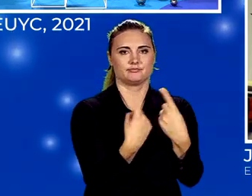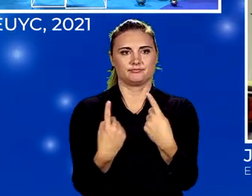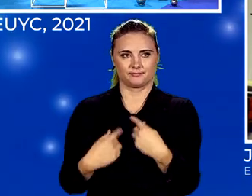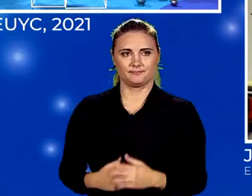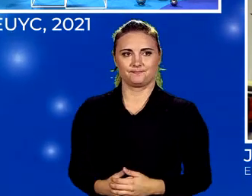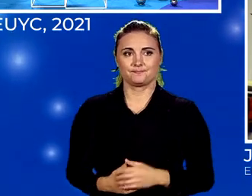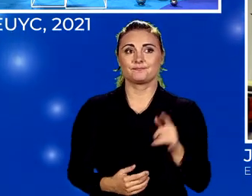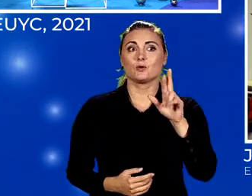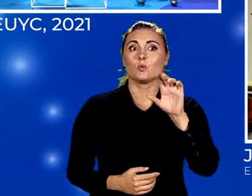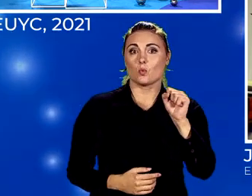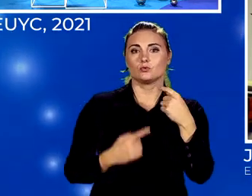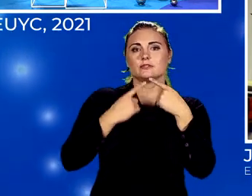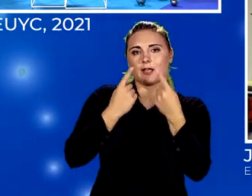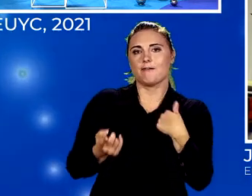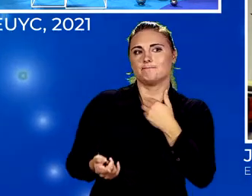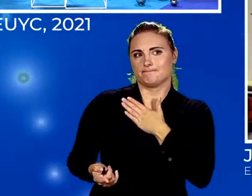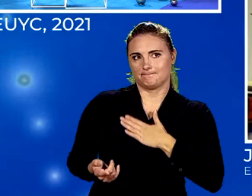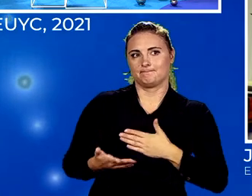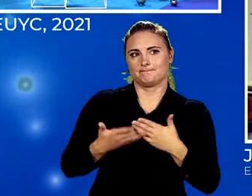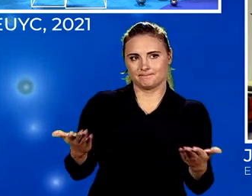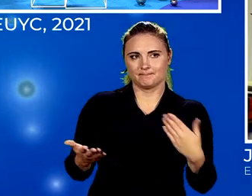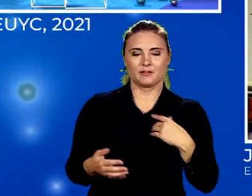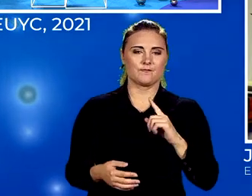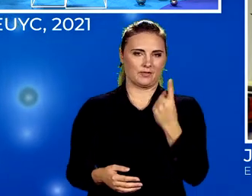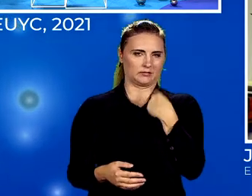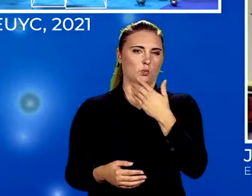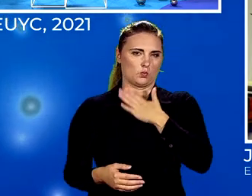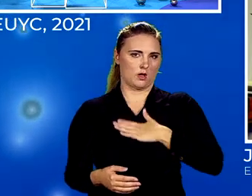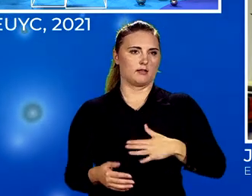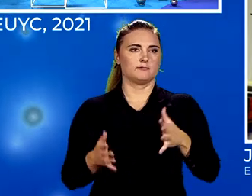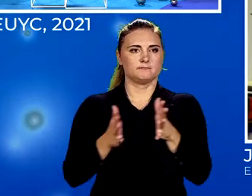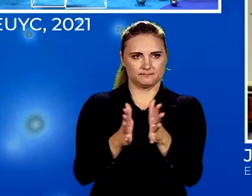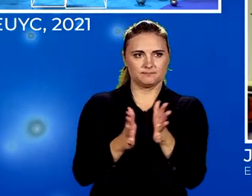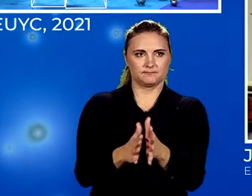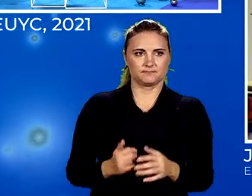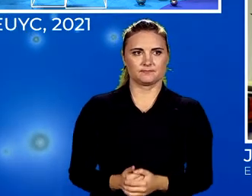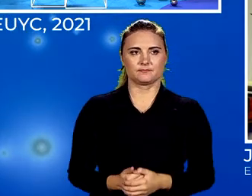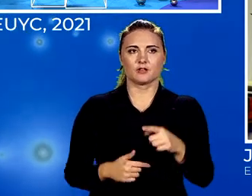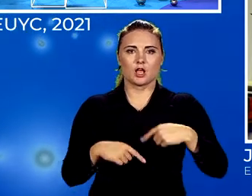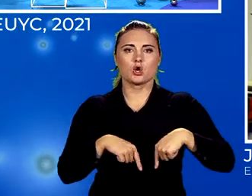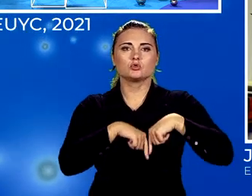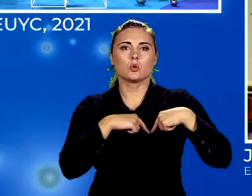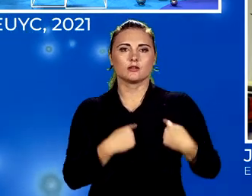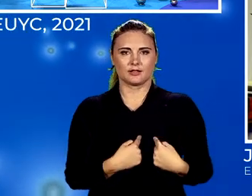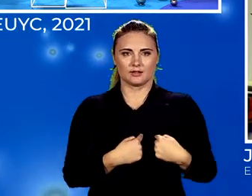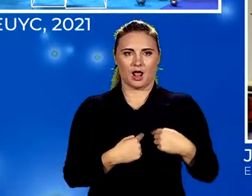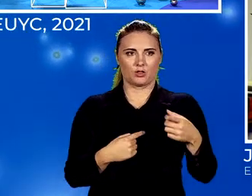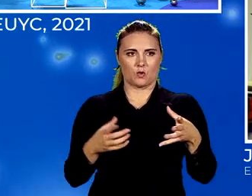okay. I will start that. Social inclusion and diversity